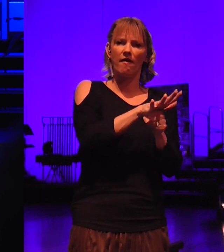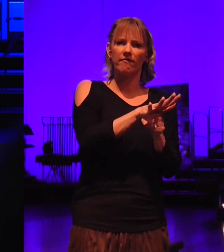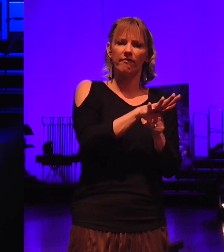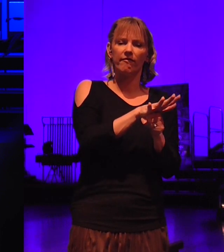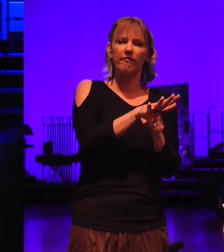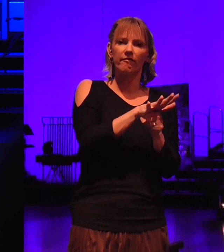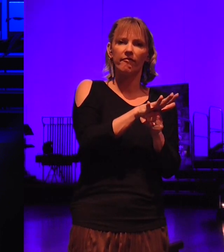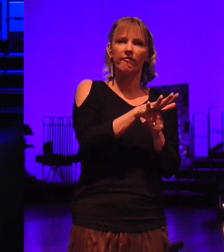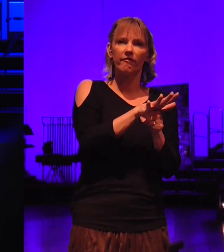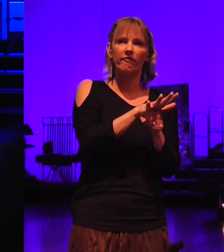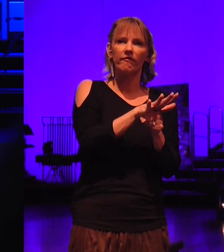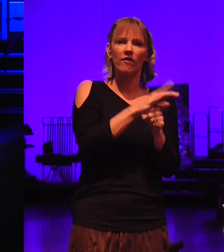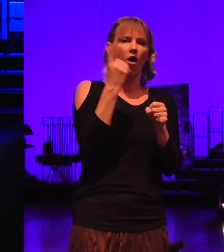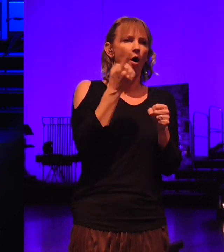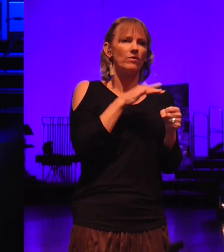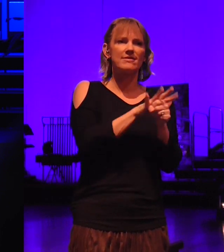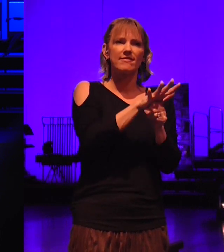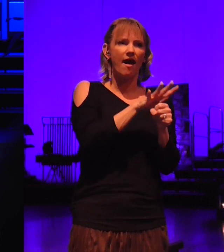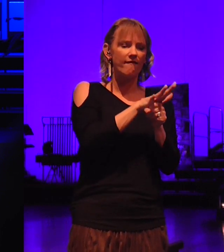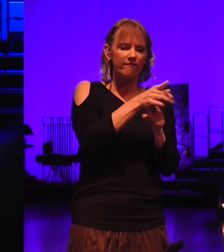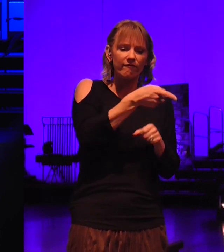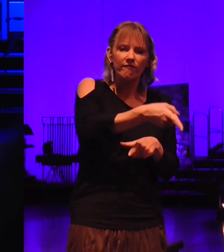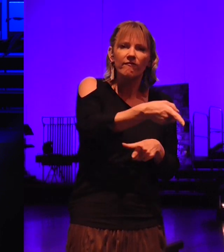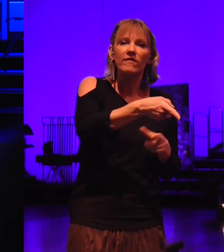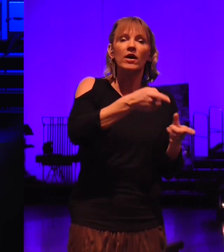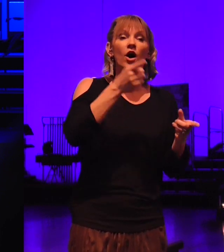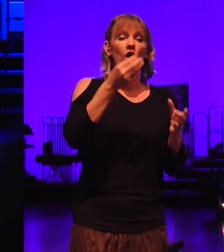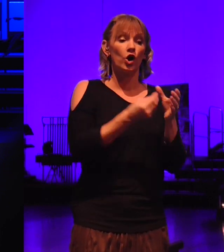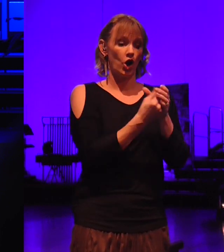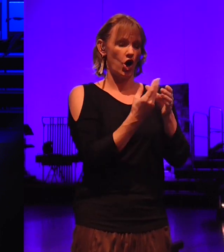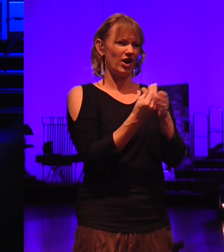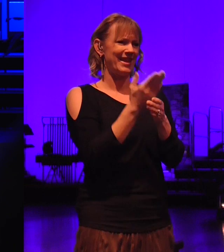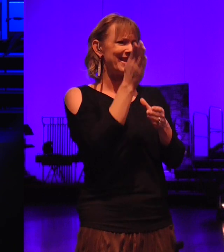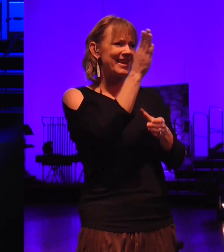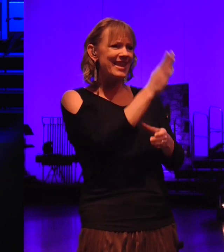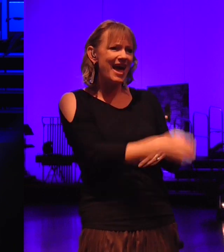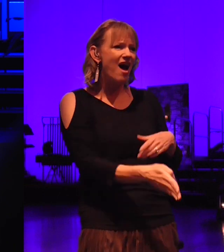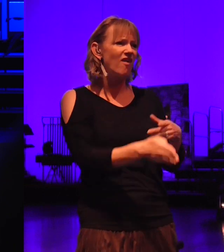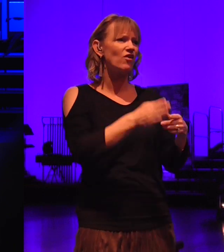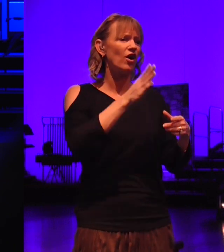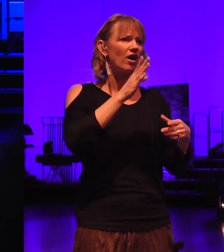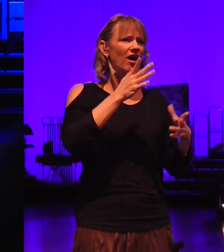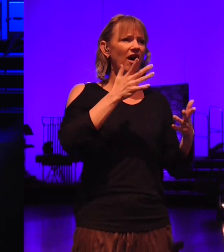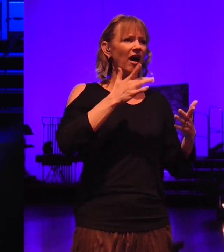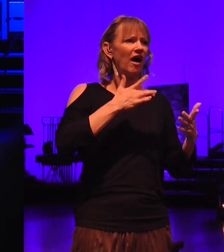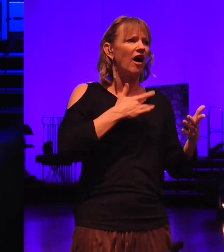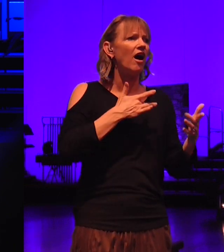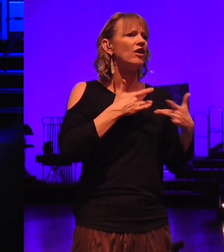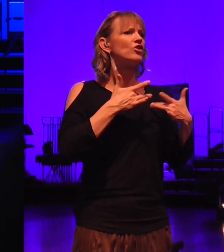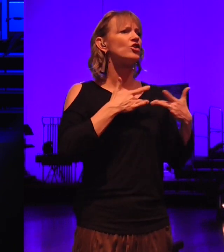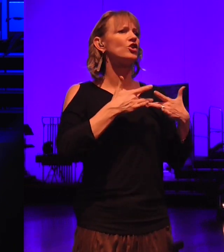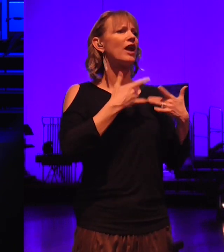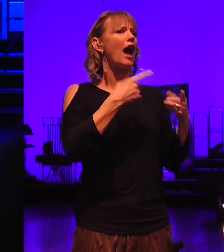The garden is always enough. The garden never concerns itself with what's going on in someone else's garden.